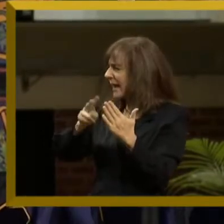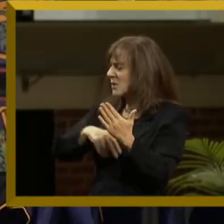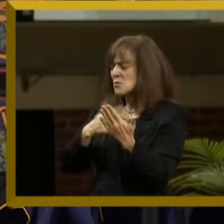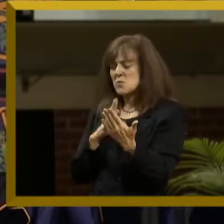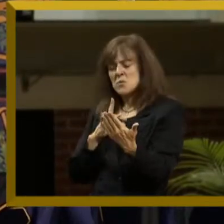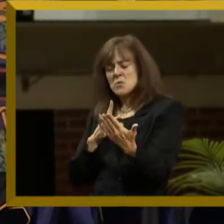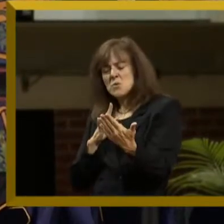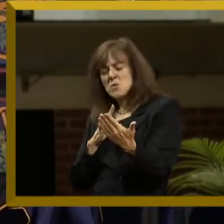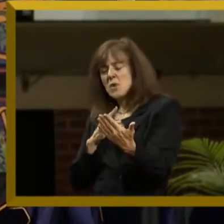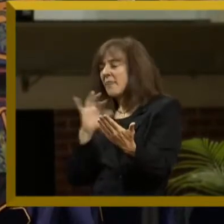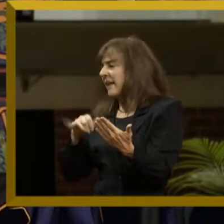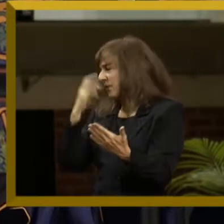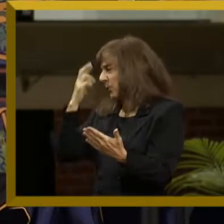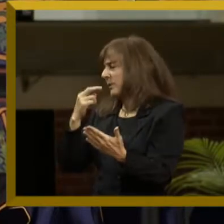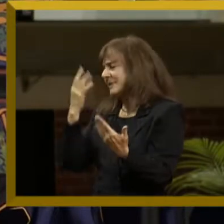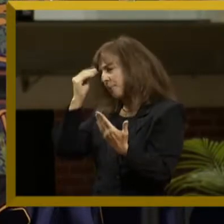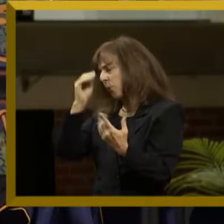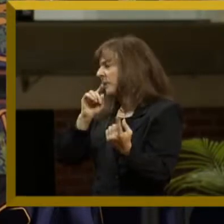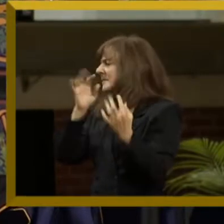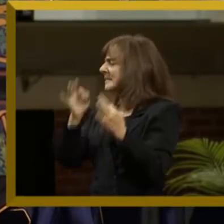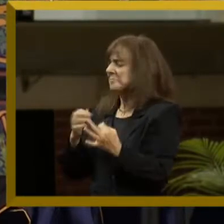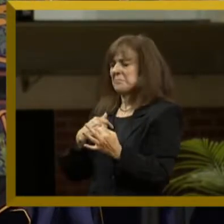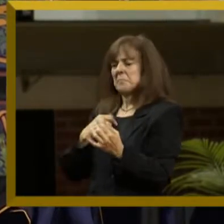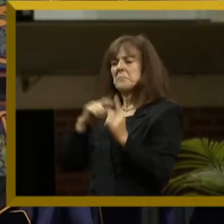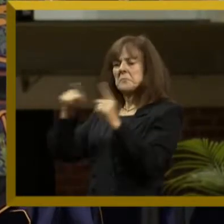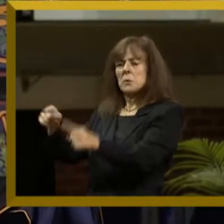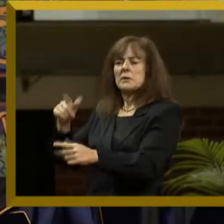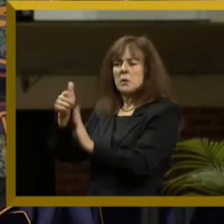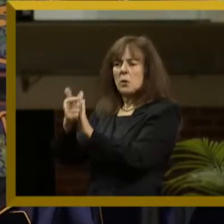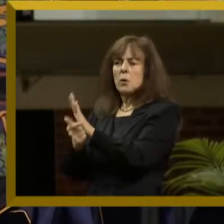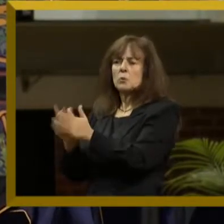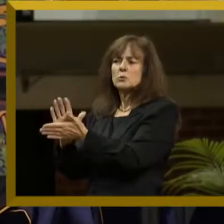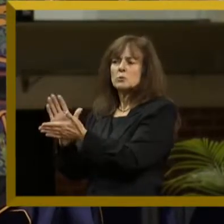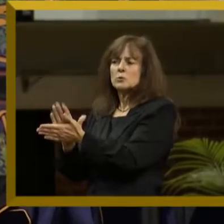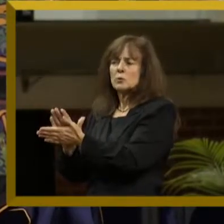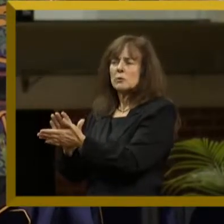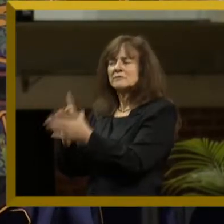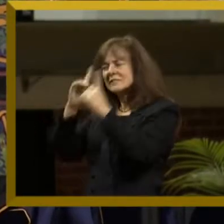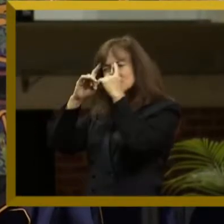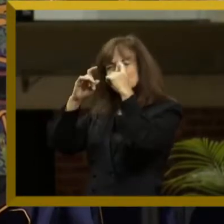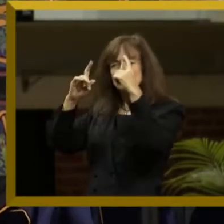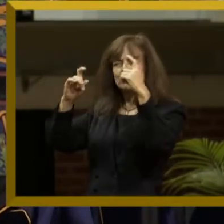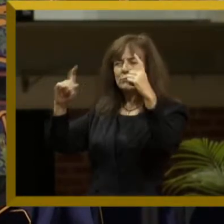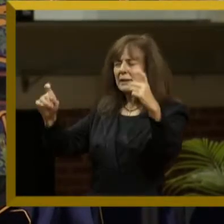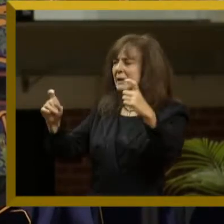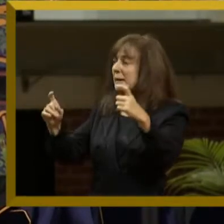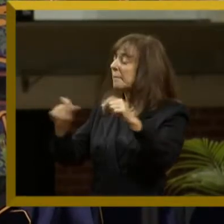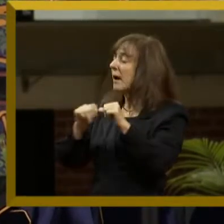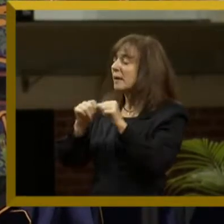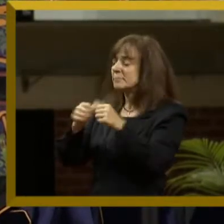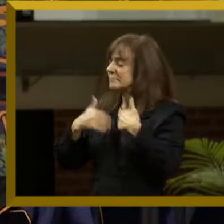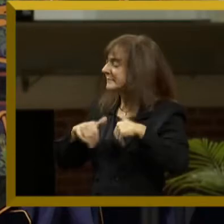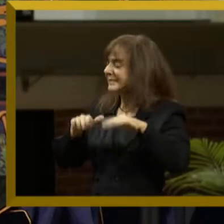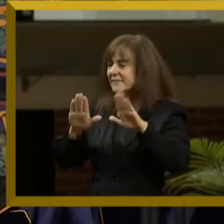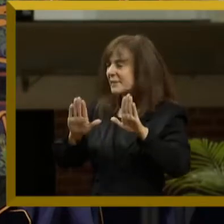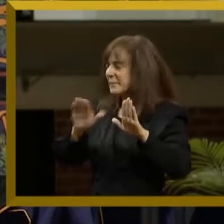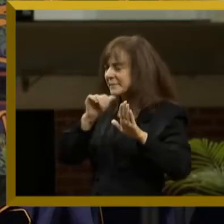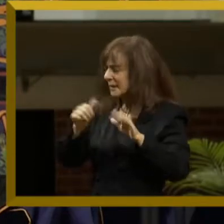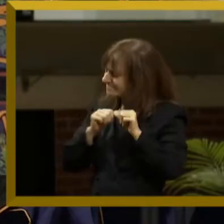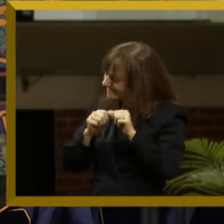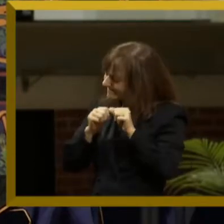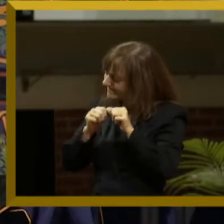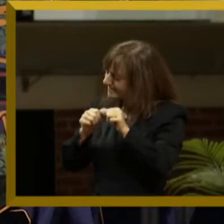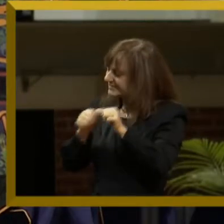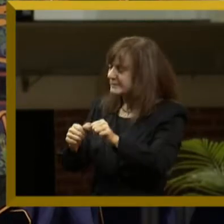It's the reason the boy decided to go to law school. Not only did this boy dream, but he was persistent in chasing it,